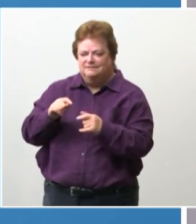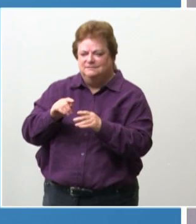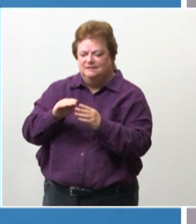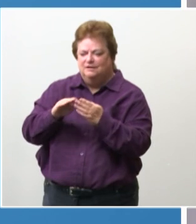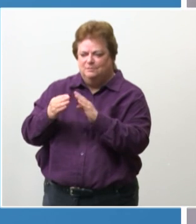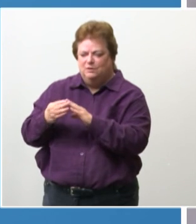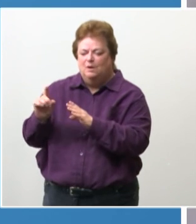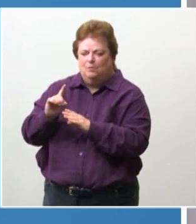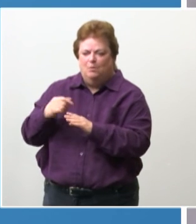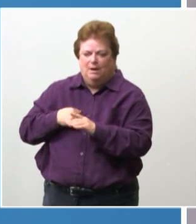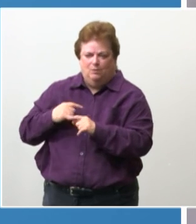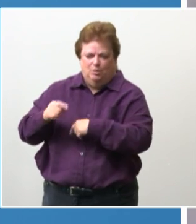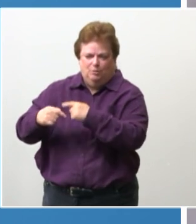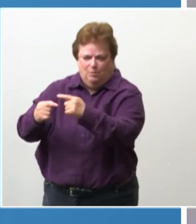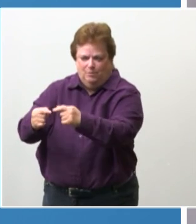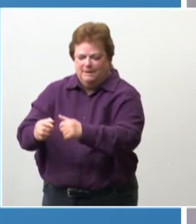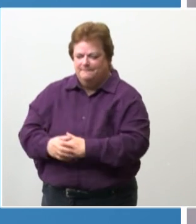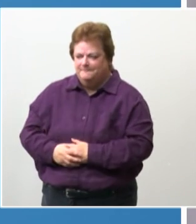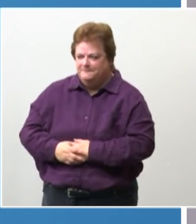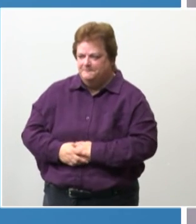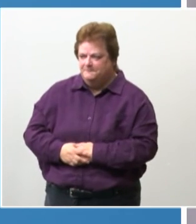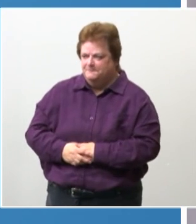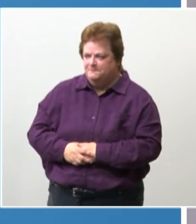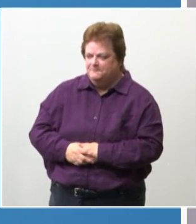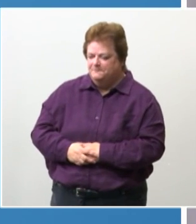moving forward to.